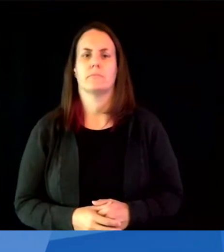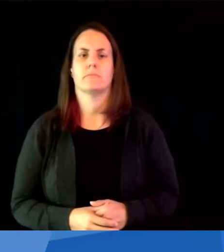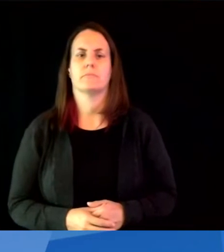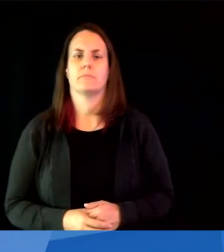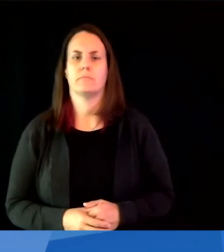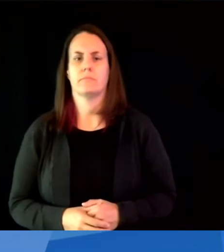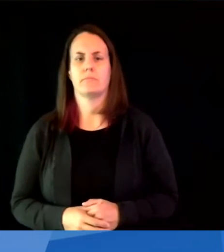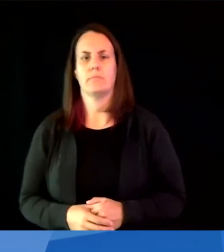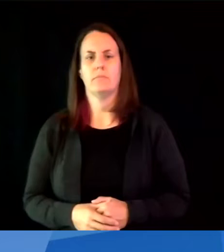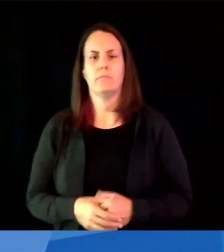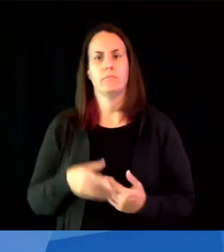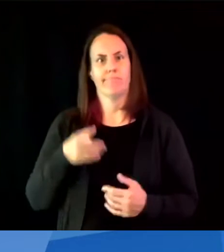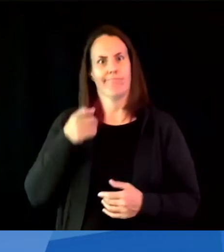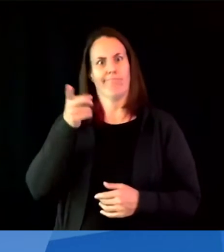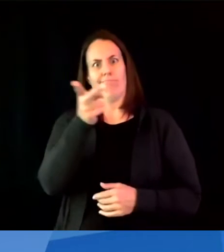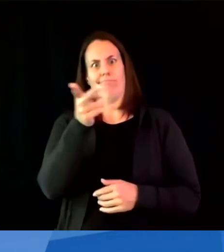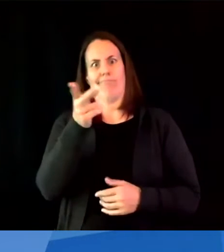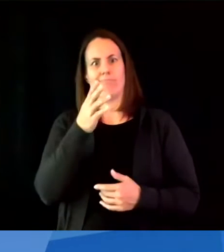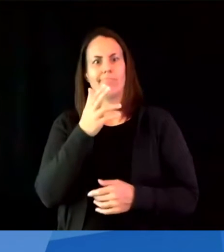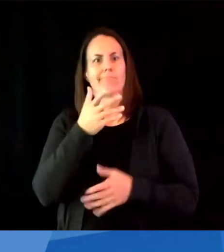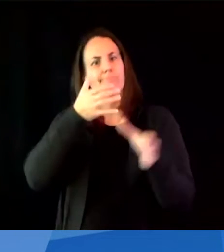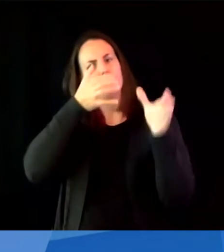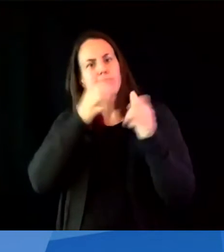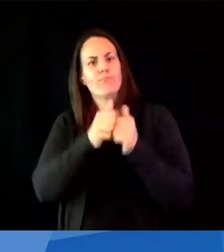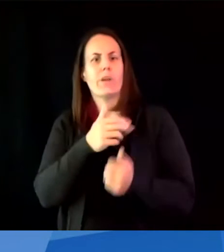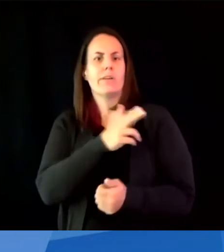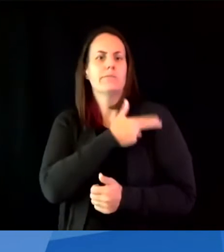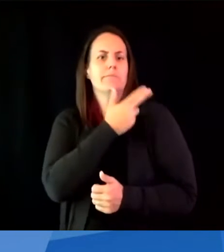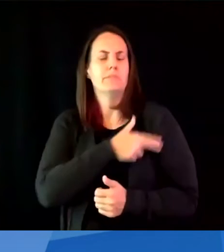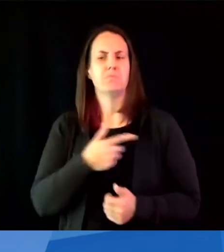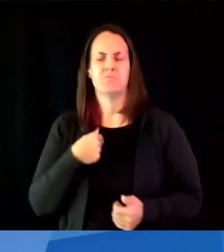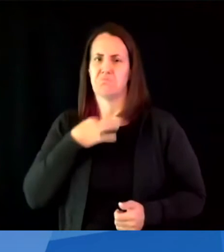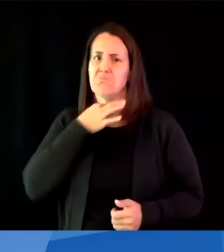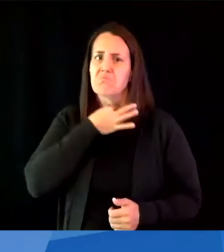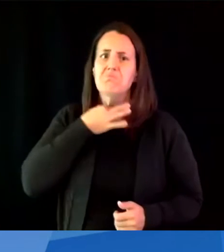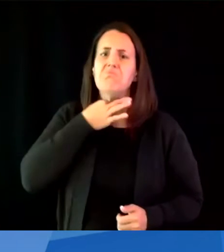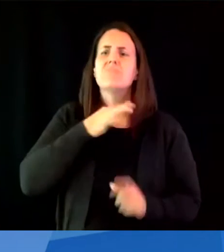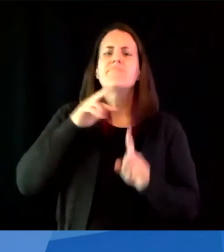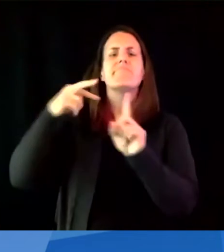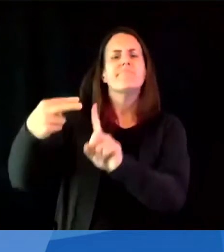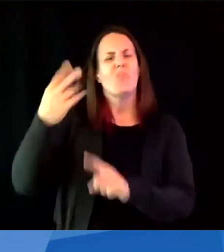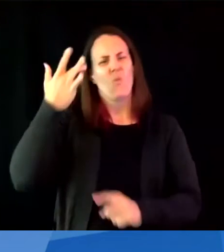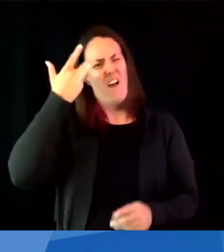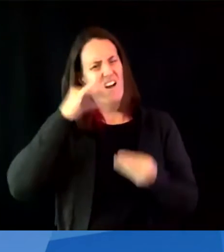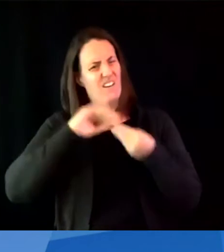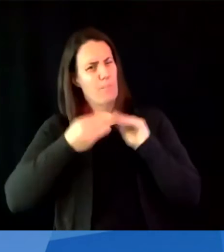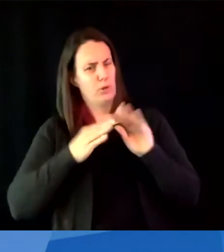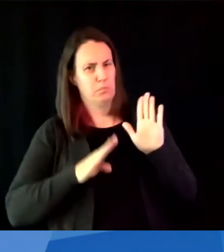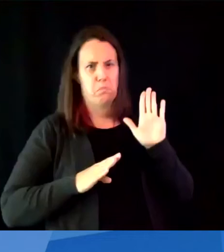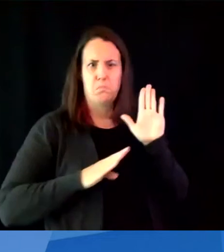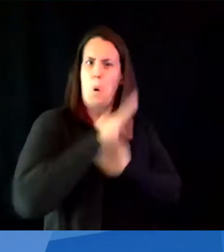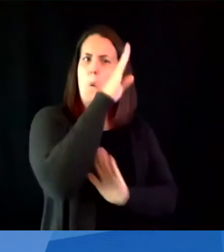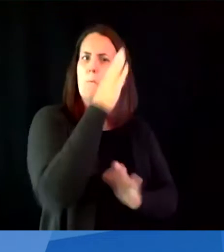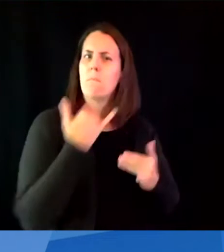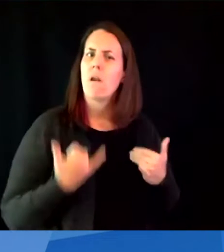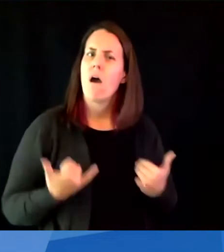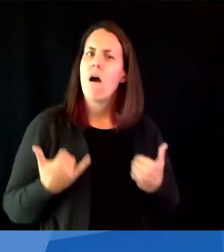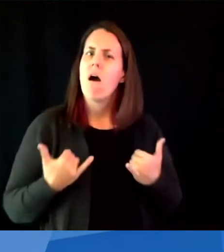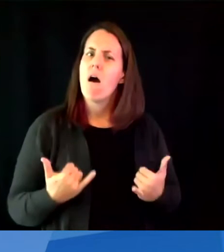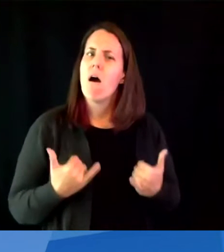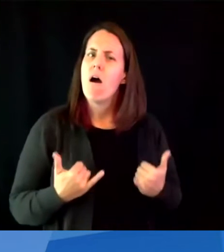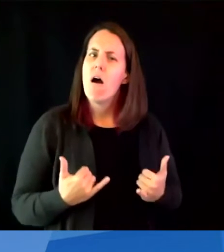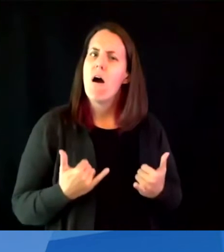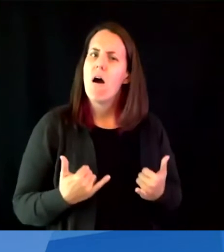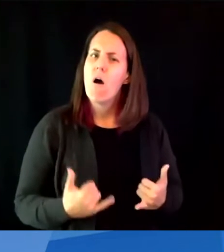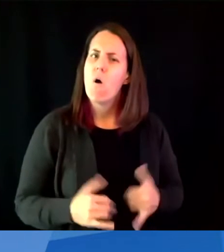just to confirm, will there be a mix of patients seen at ACF, or is it indeed only for COVID patients? Thank you.